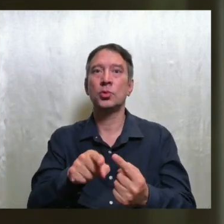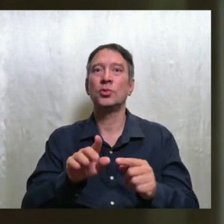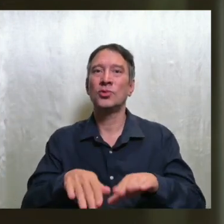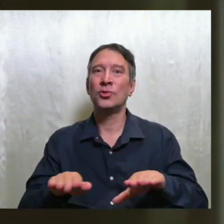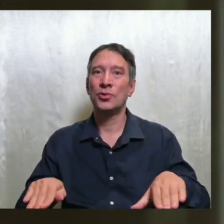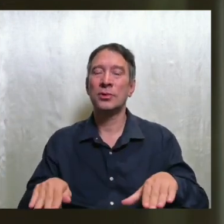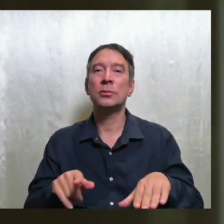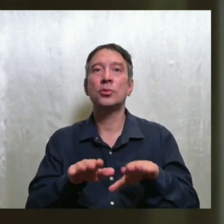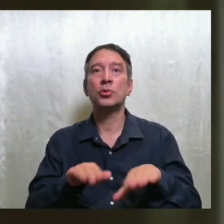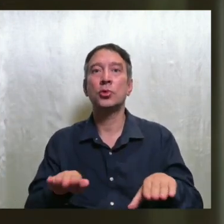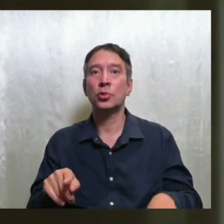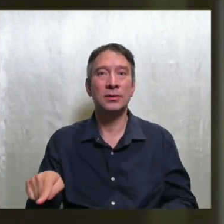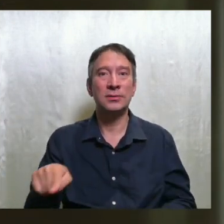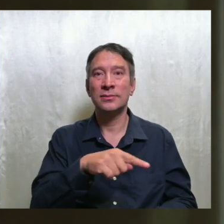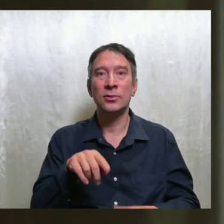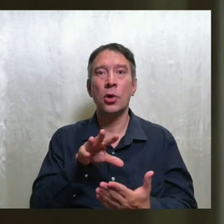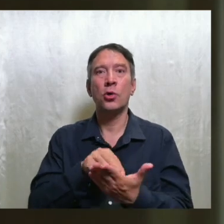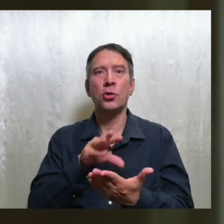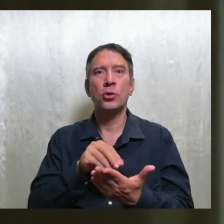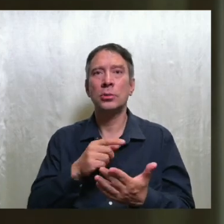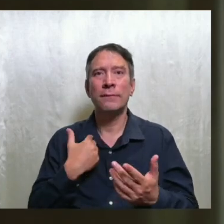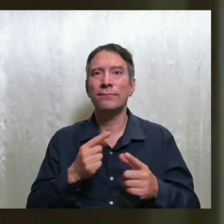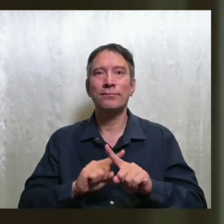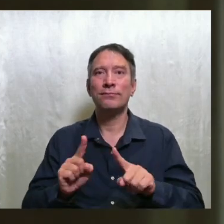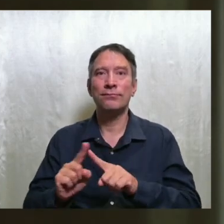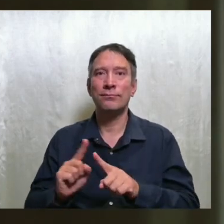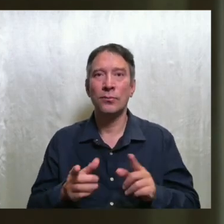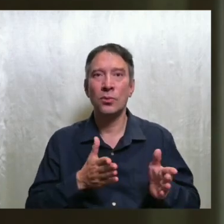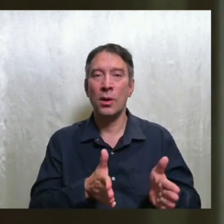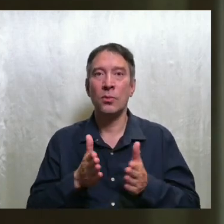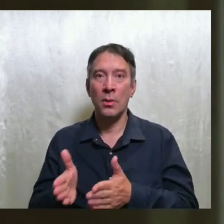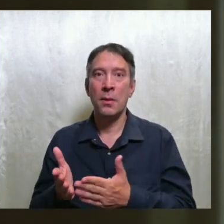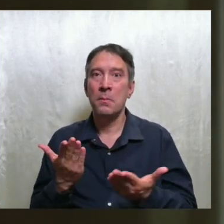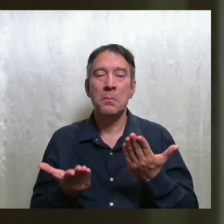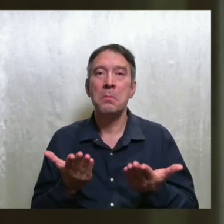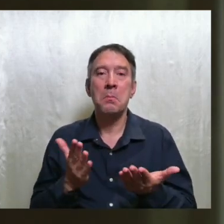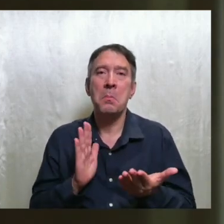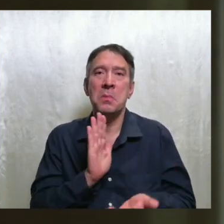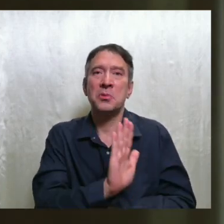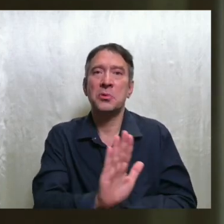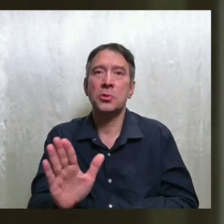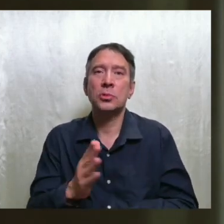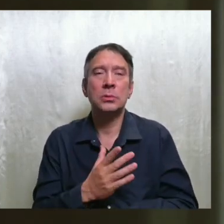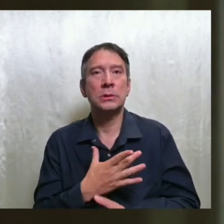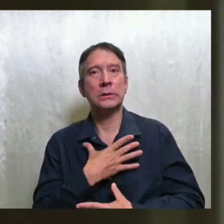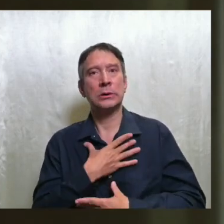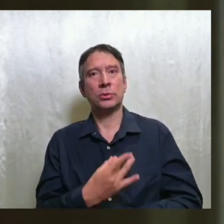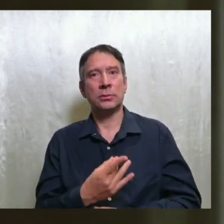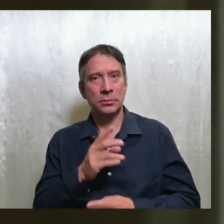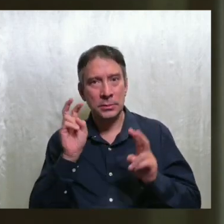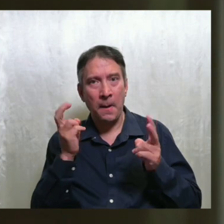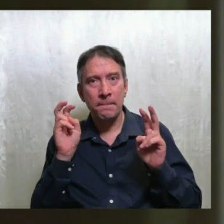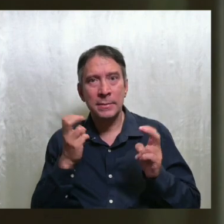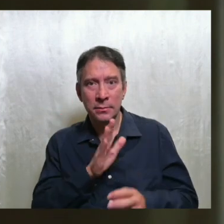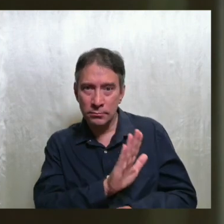learning experience so that whatever you are learning is individual, because each individual has a specific requirement. How do we personalize at that